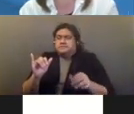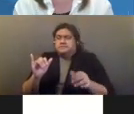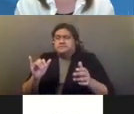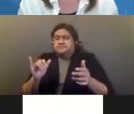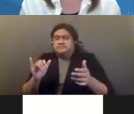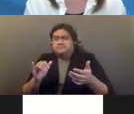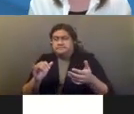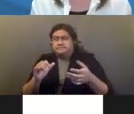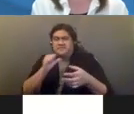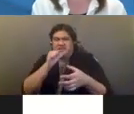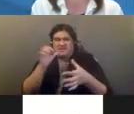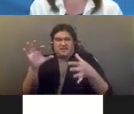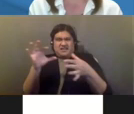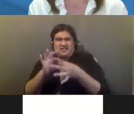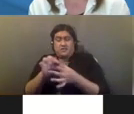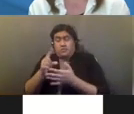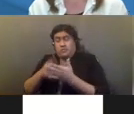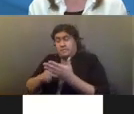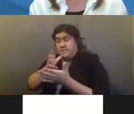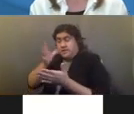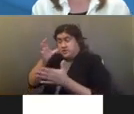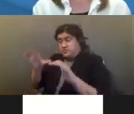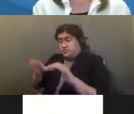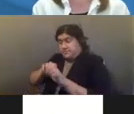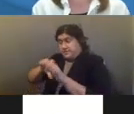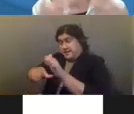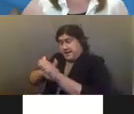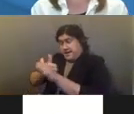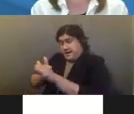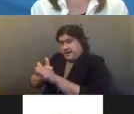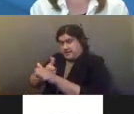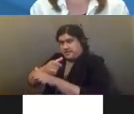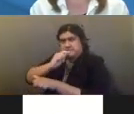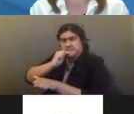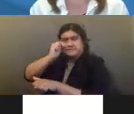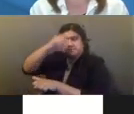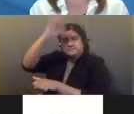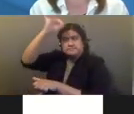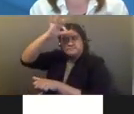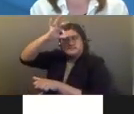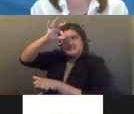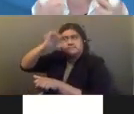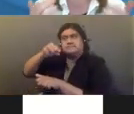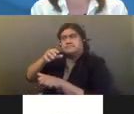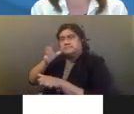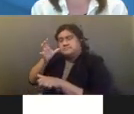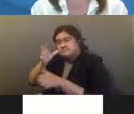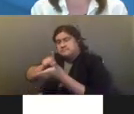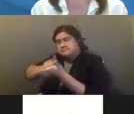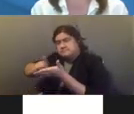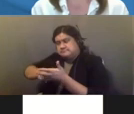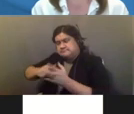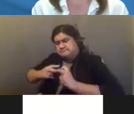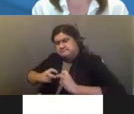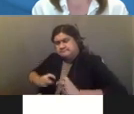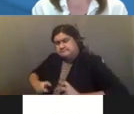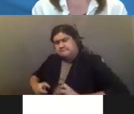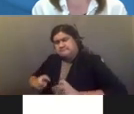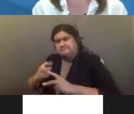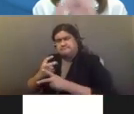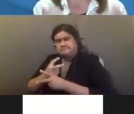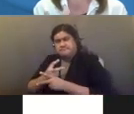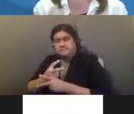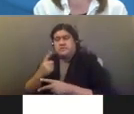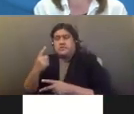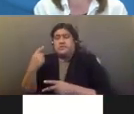without the adolescent being aware of it. So we know that that connecting adolescents to services and resources